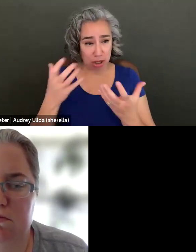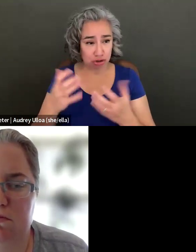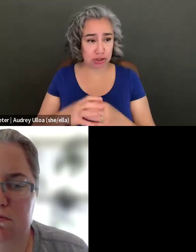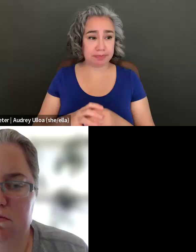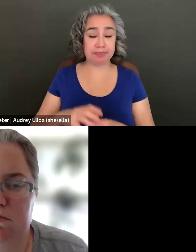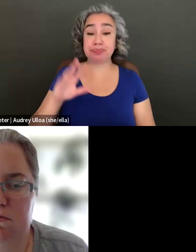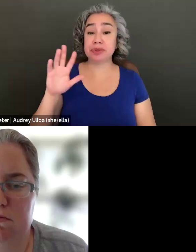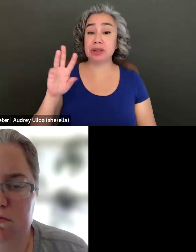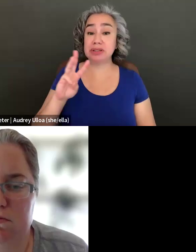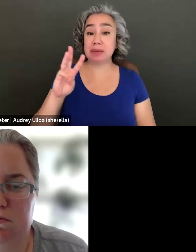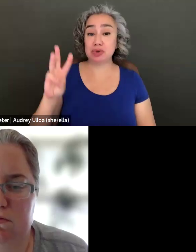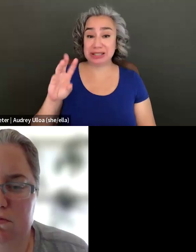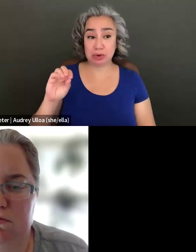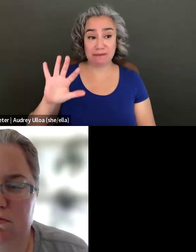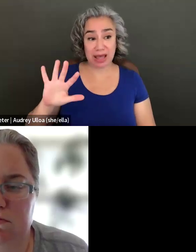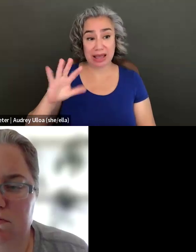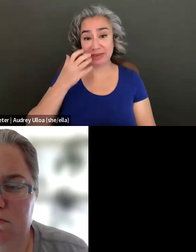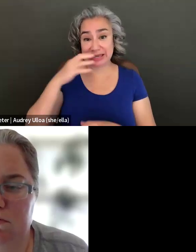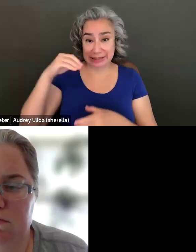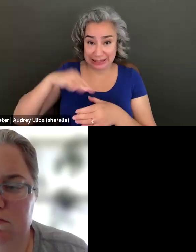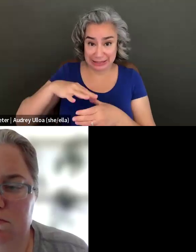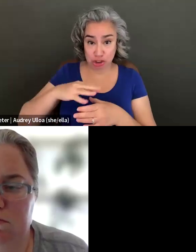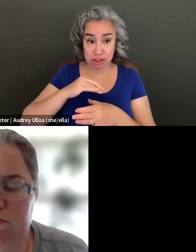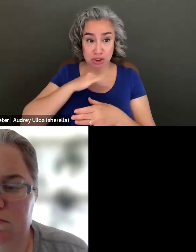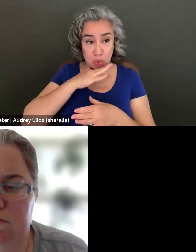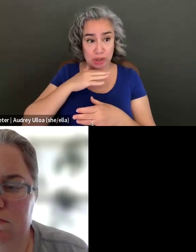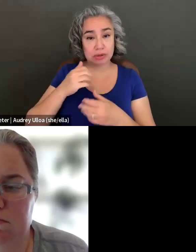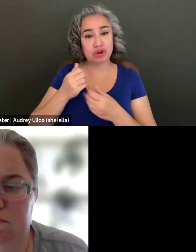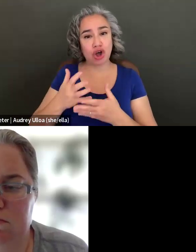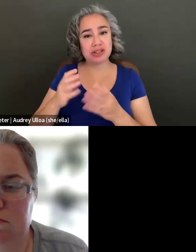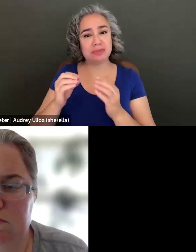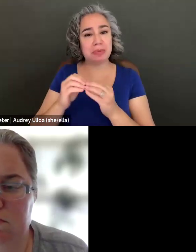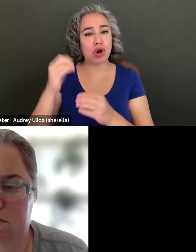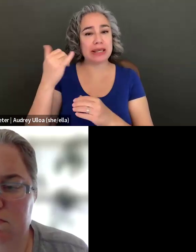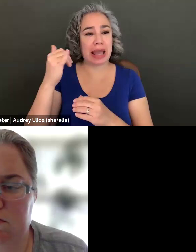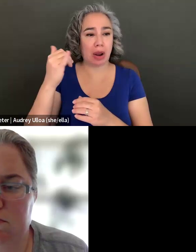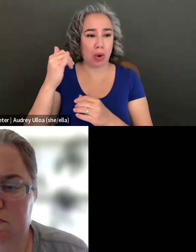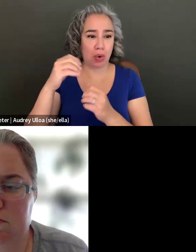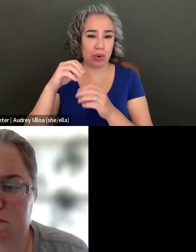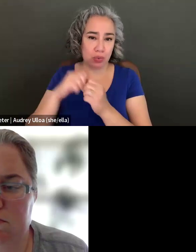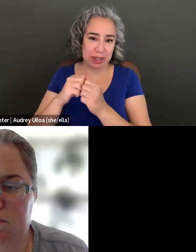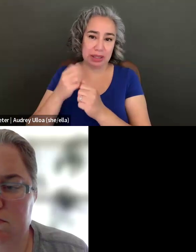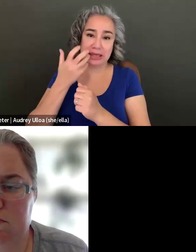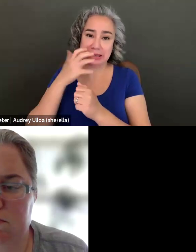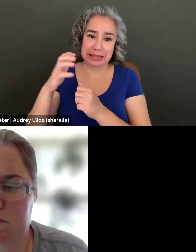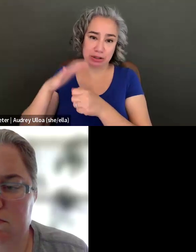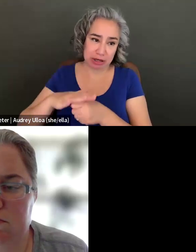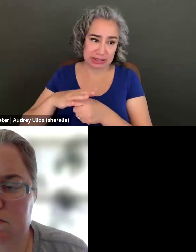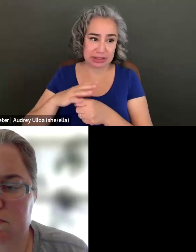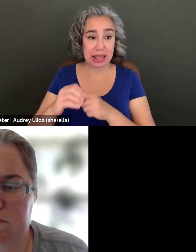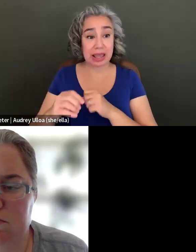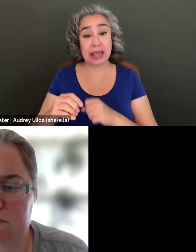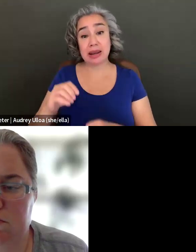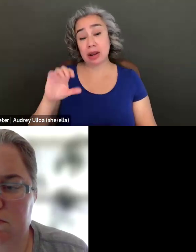W605S heat-conditioned soil caused yellowing in W605S under heat stress, and additionally negatively affected